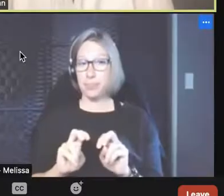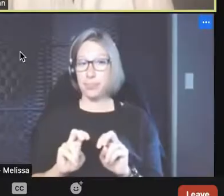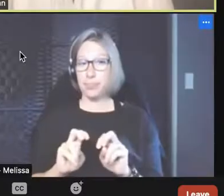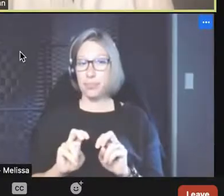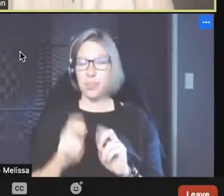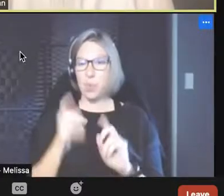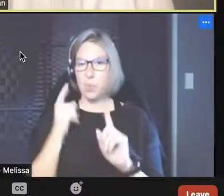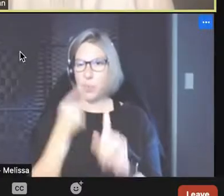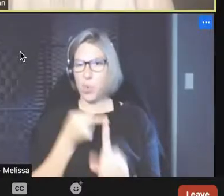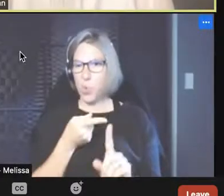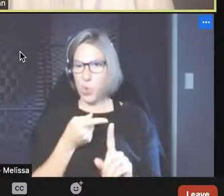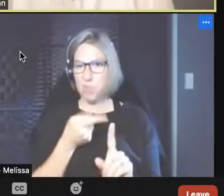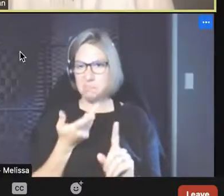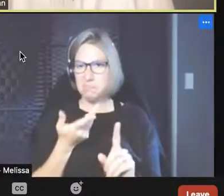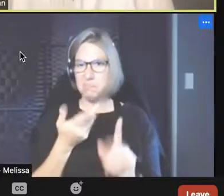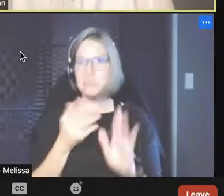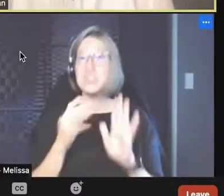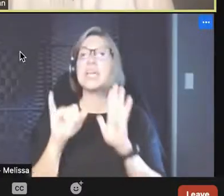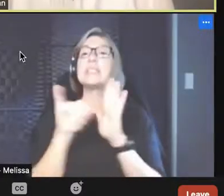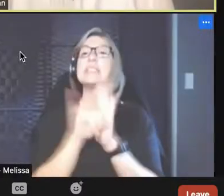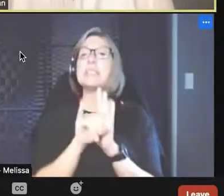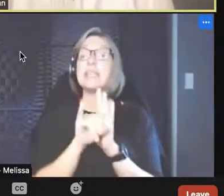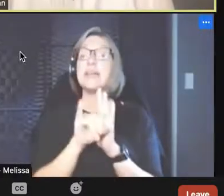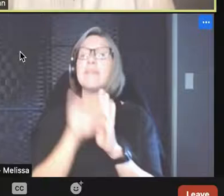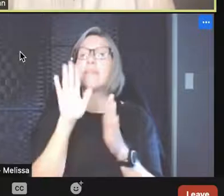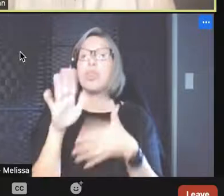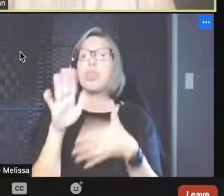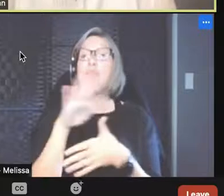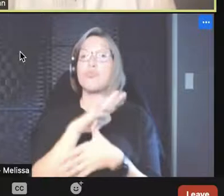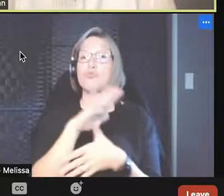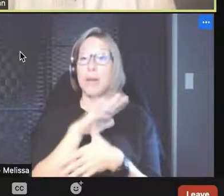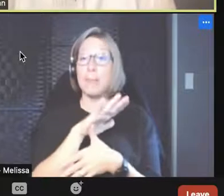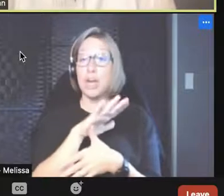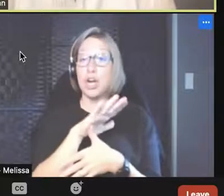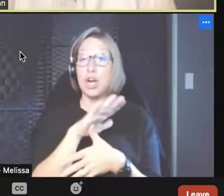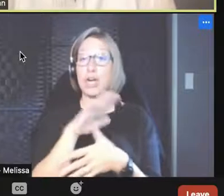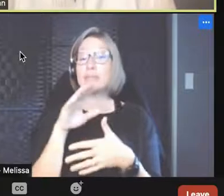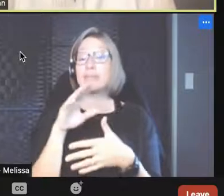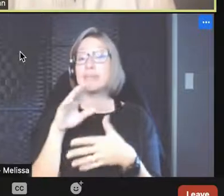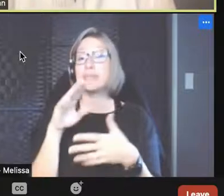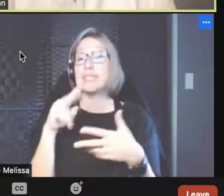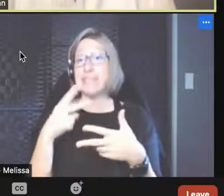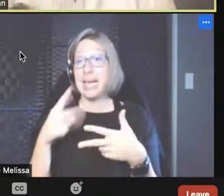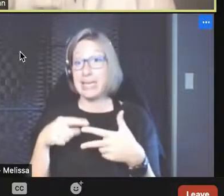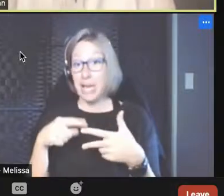learners what their primary and secondary method was for accessing literacy.